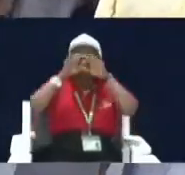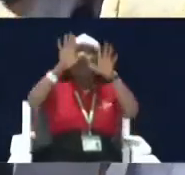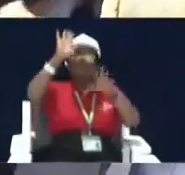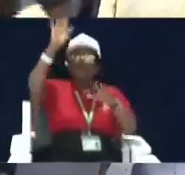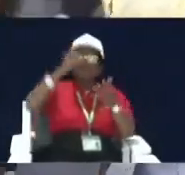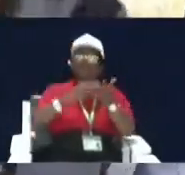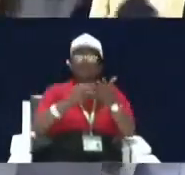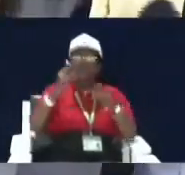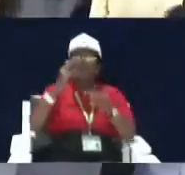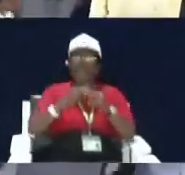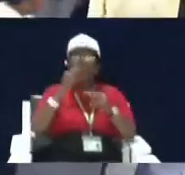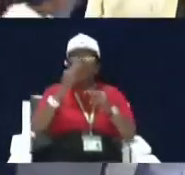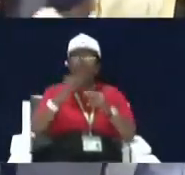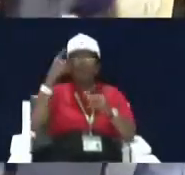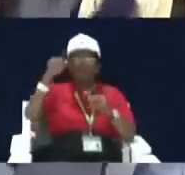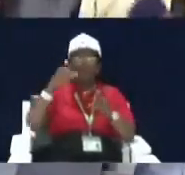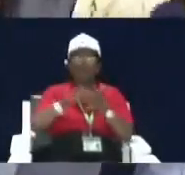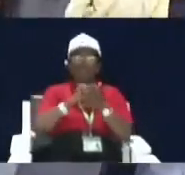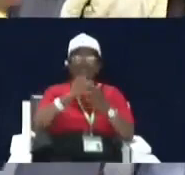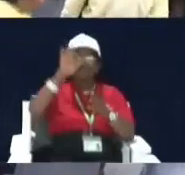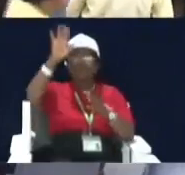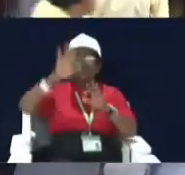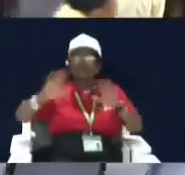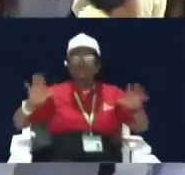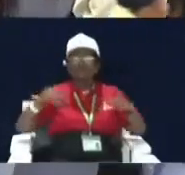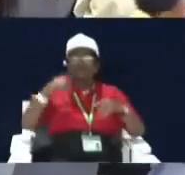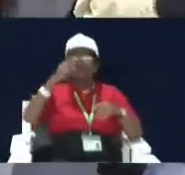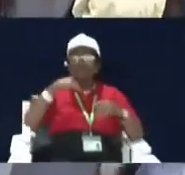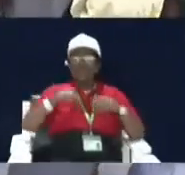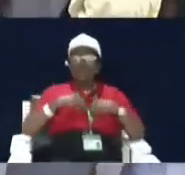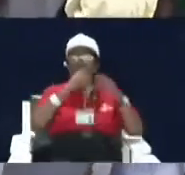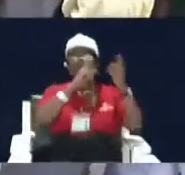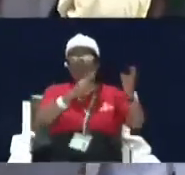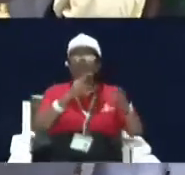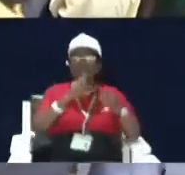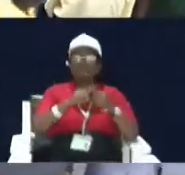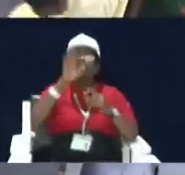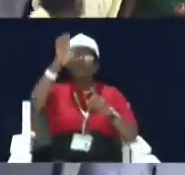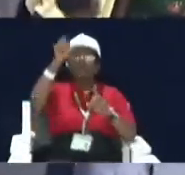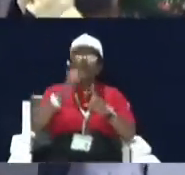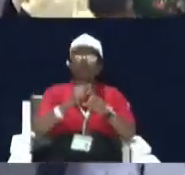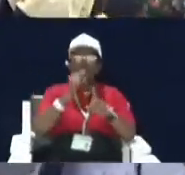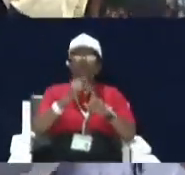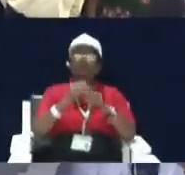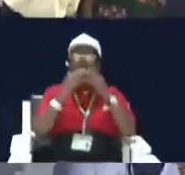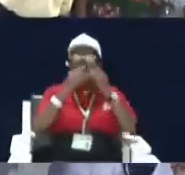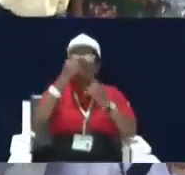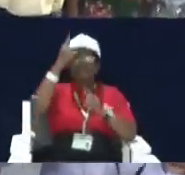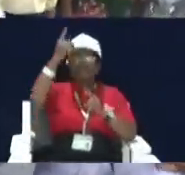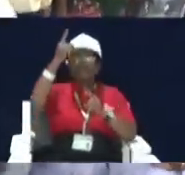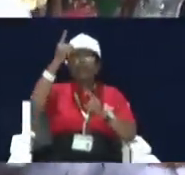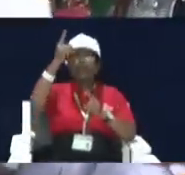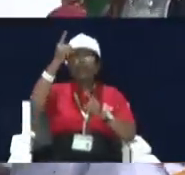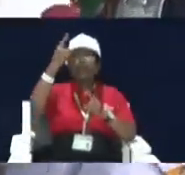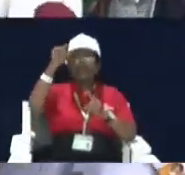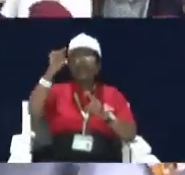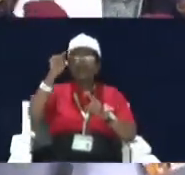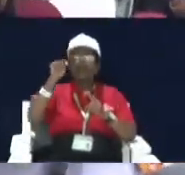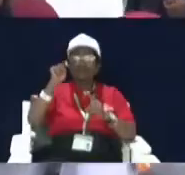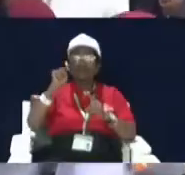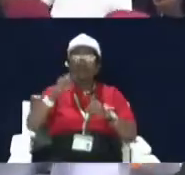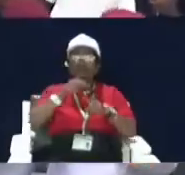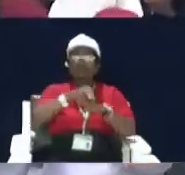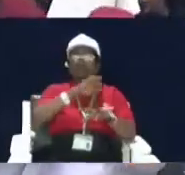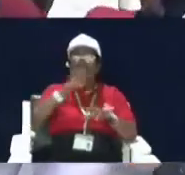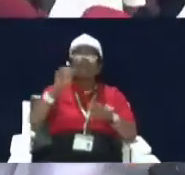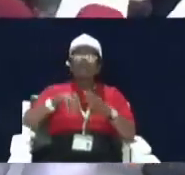name for these your children who have responded to your word. Thank you for sending out your